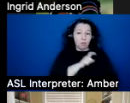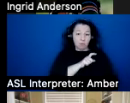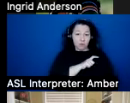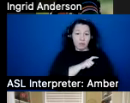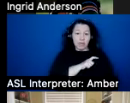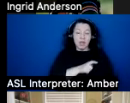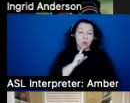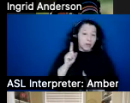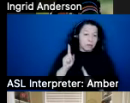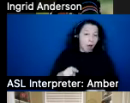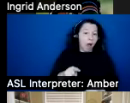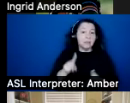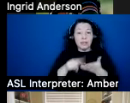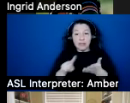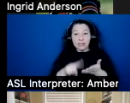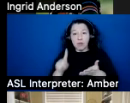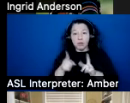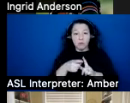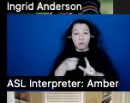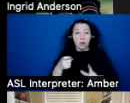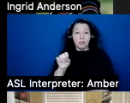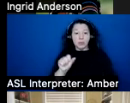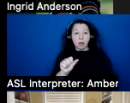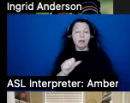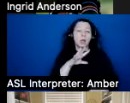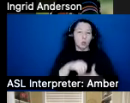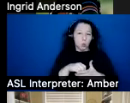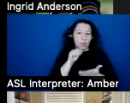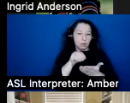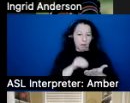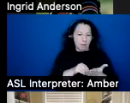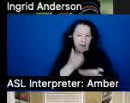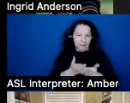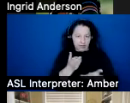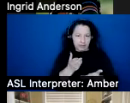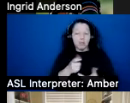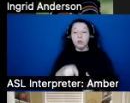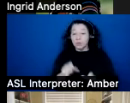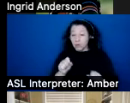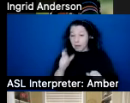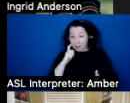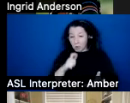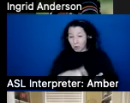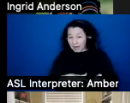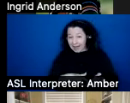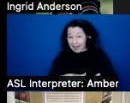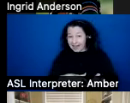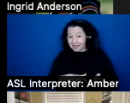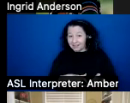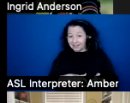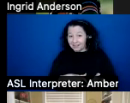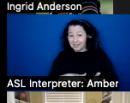the investigation of sexual assault, including documenting evidence. And we should be able to realize the